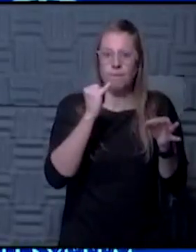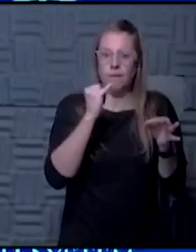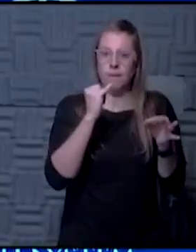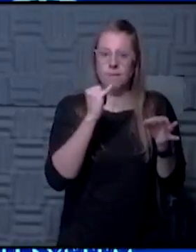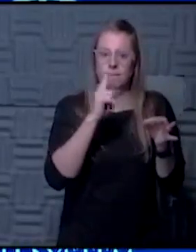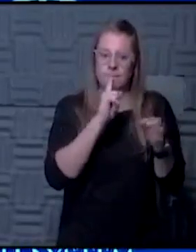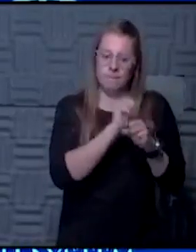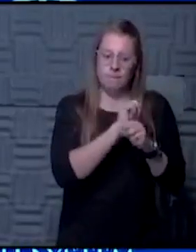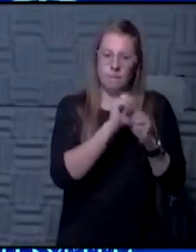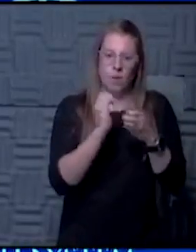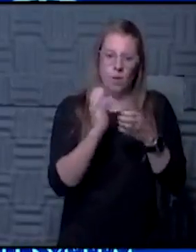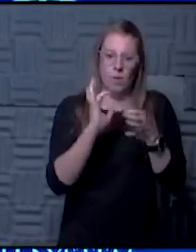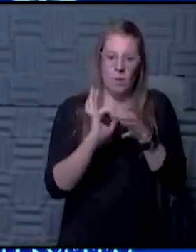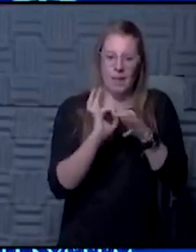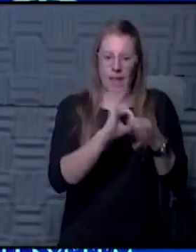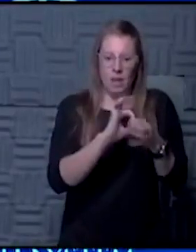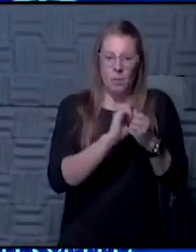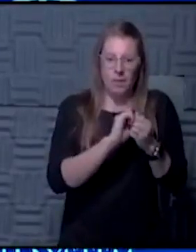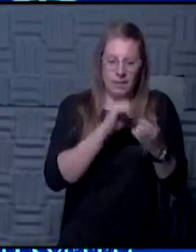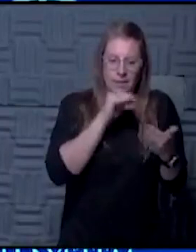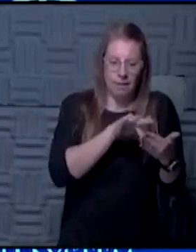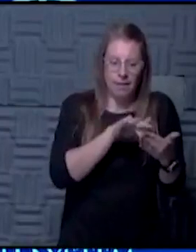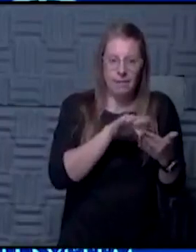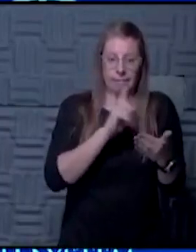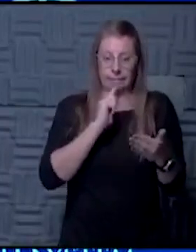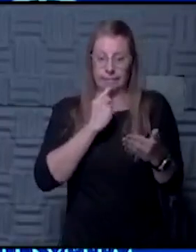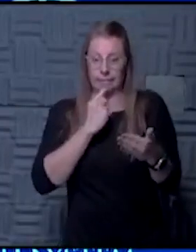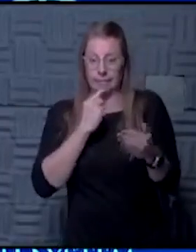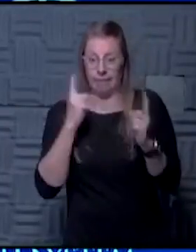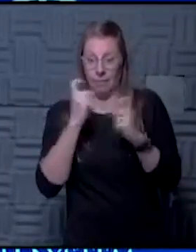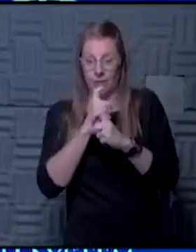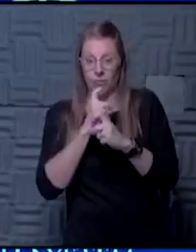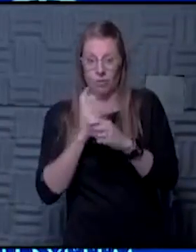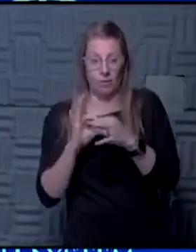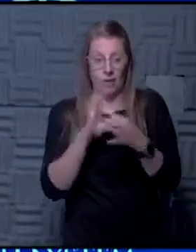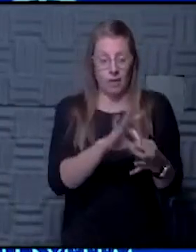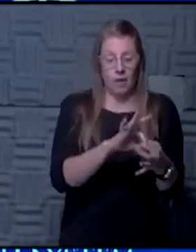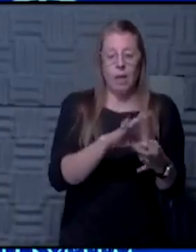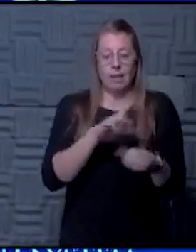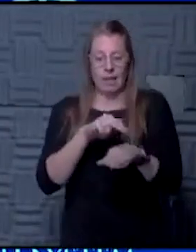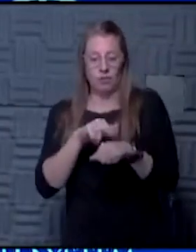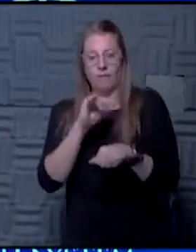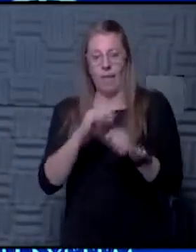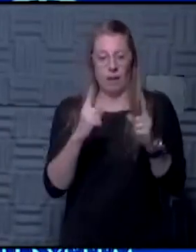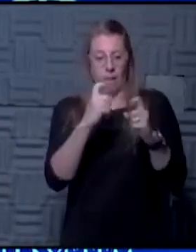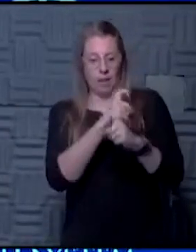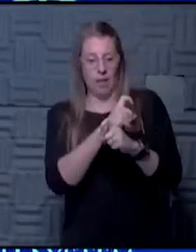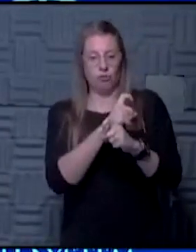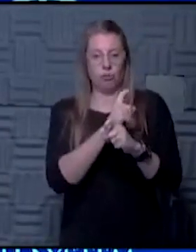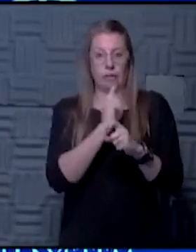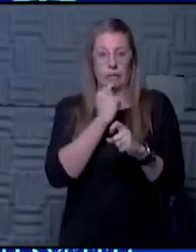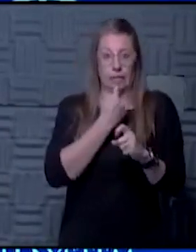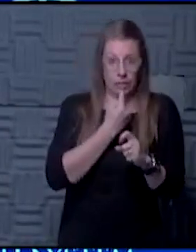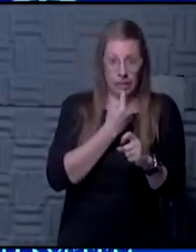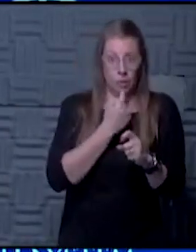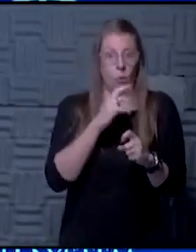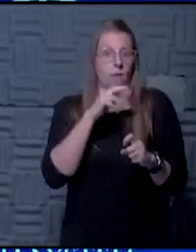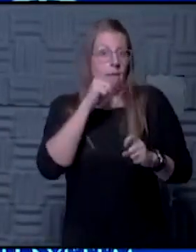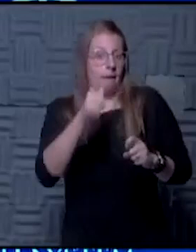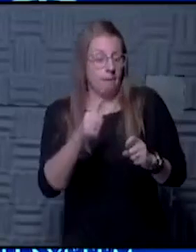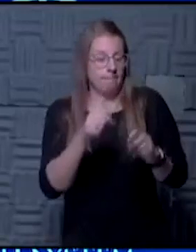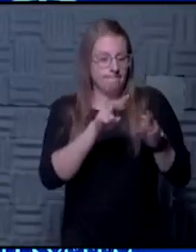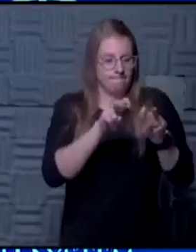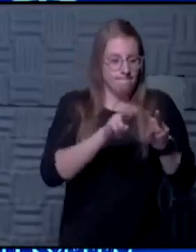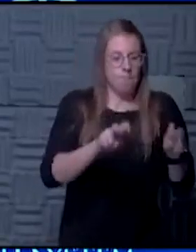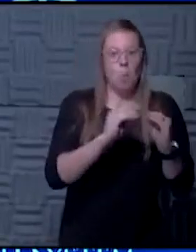really related to the study and the seriousness of the nature of the complication. I didn't say the nature of that complication, how serious it was.